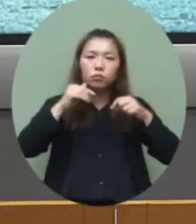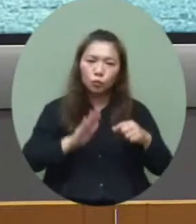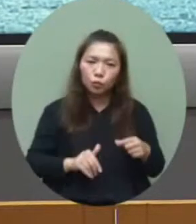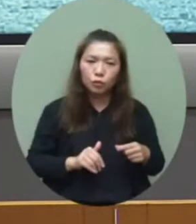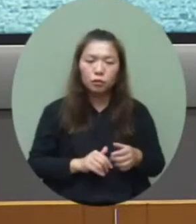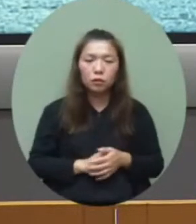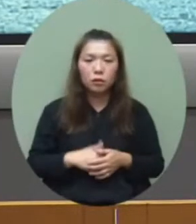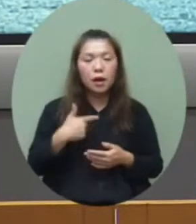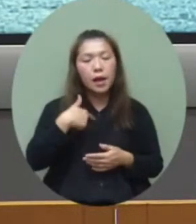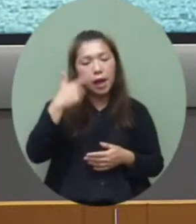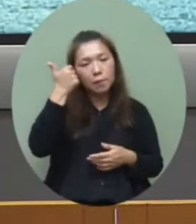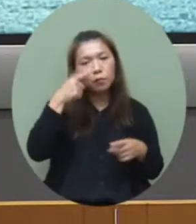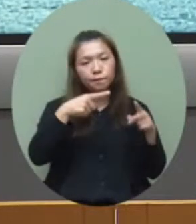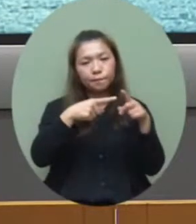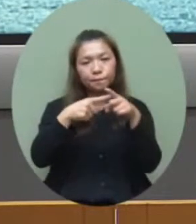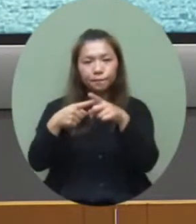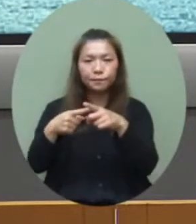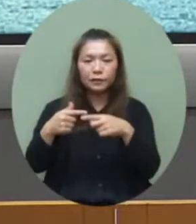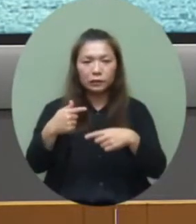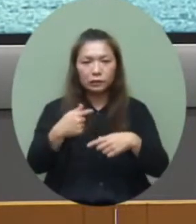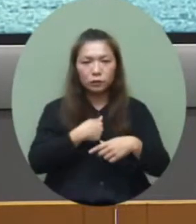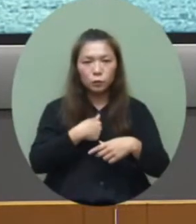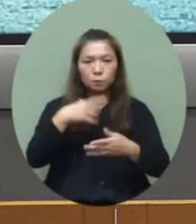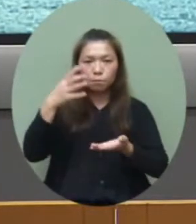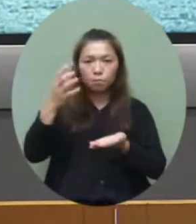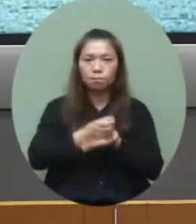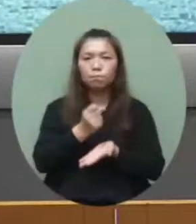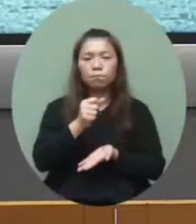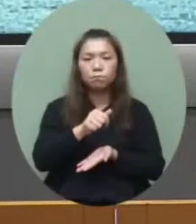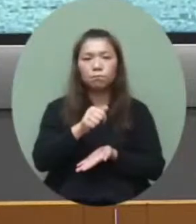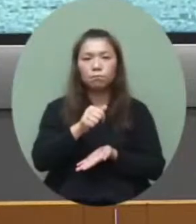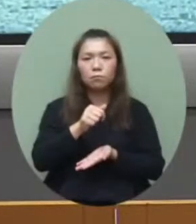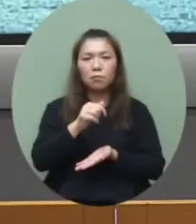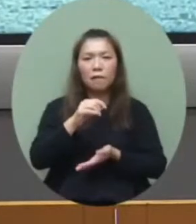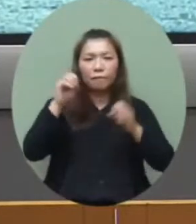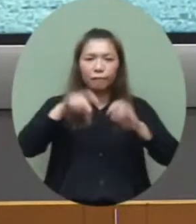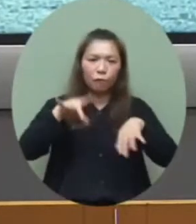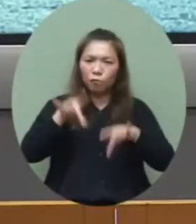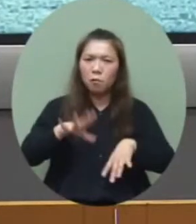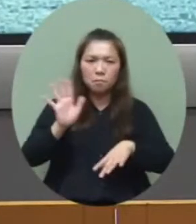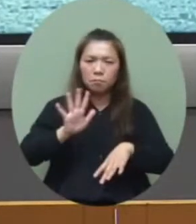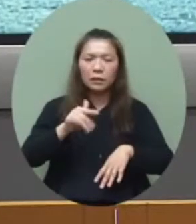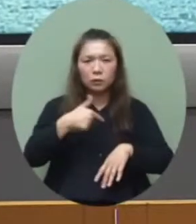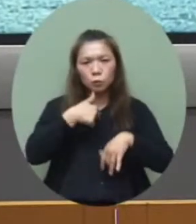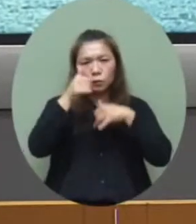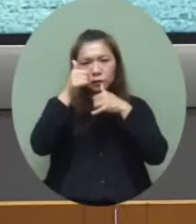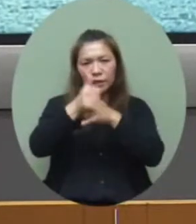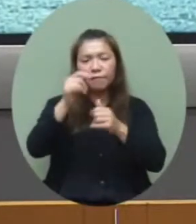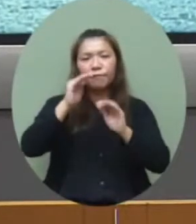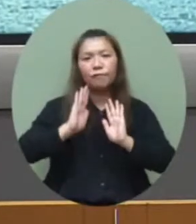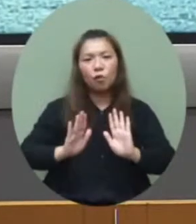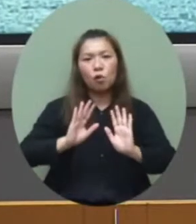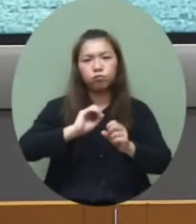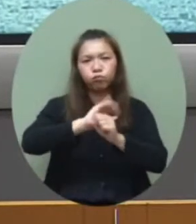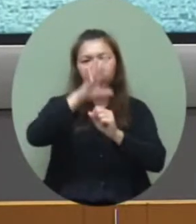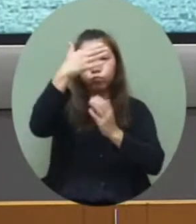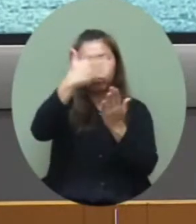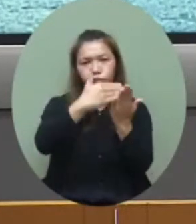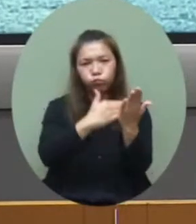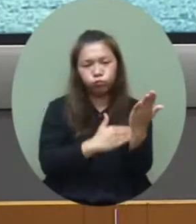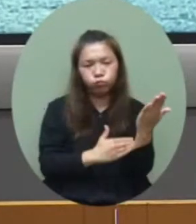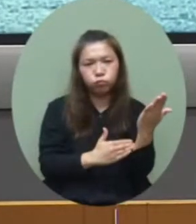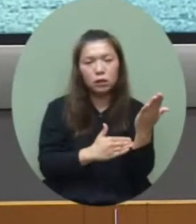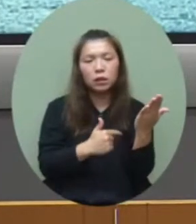events such as the Hong Kong Book Fair, they do require masks to be worn, so I'd remind the public not